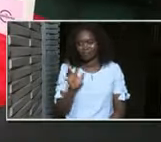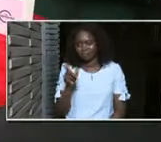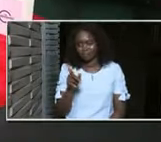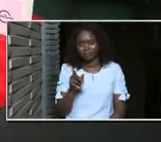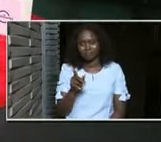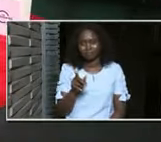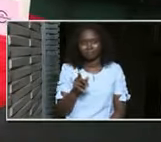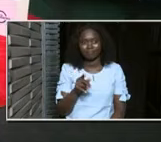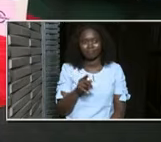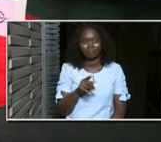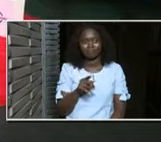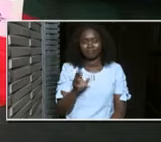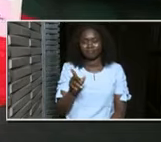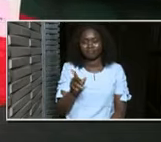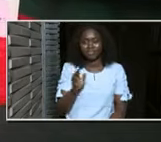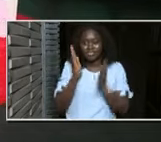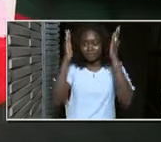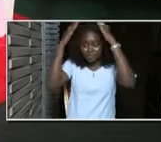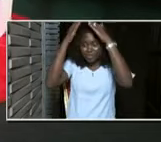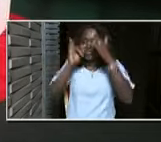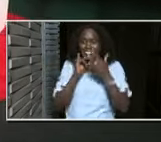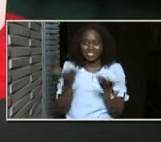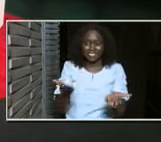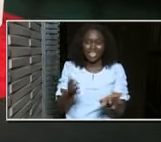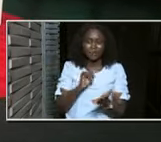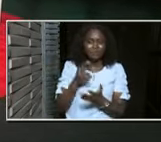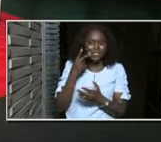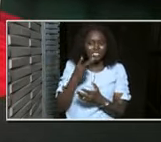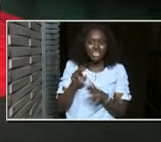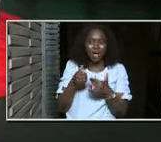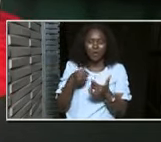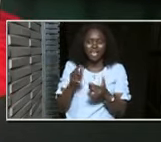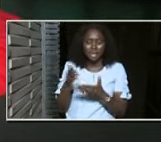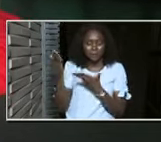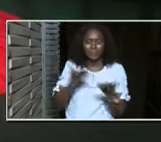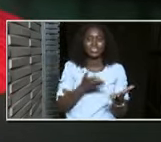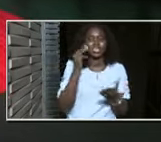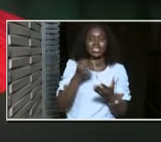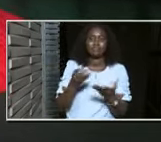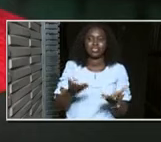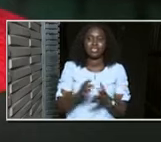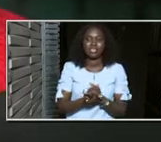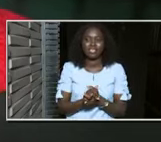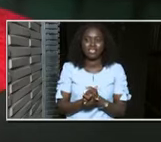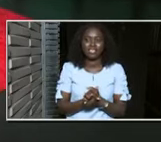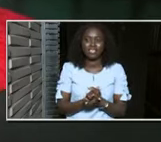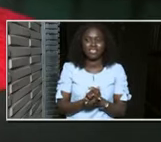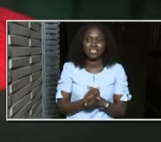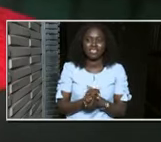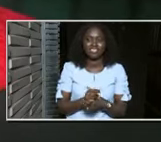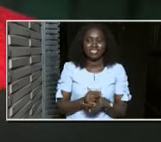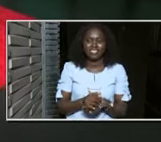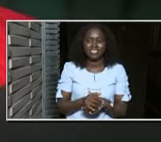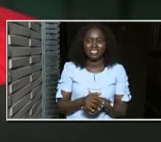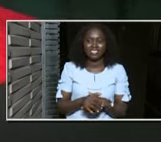I will tell you. And I'm trying to see if we can bring him on as quickly as possible. So oh. That your running mate. No, he will come. He's there. He's always there.